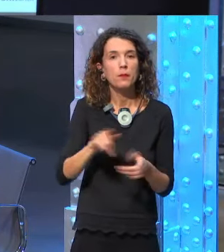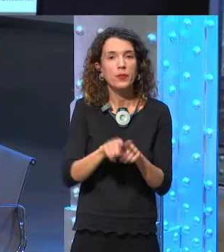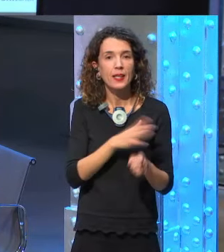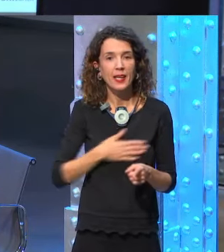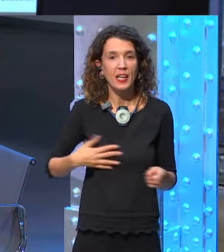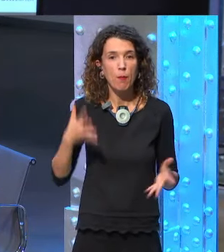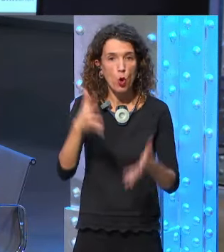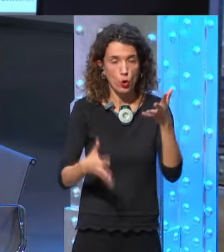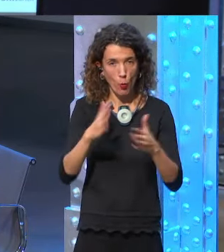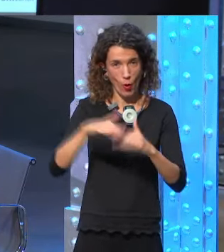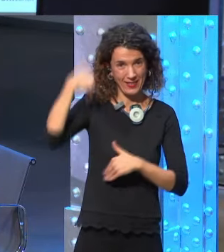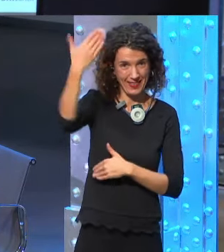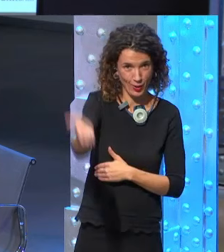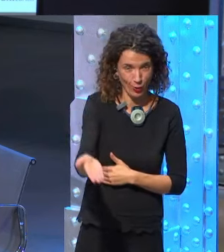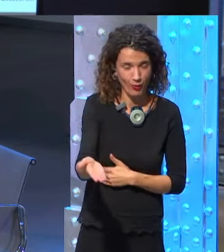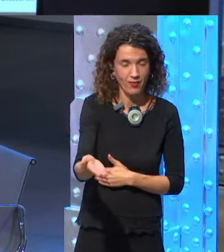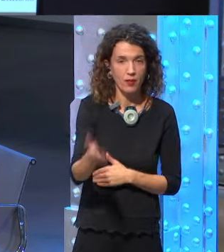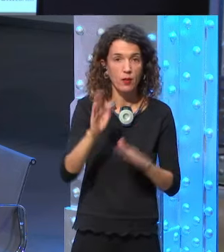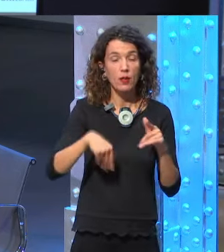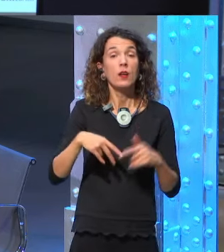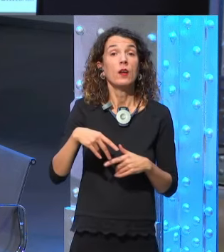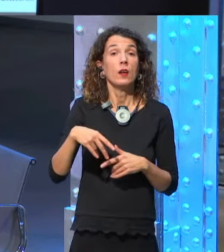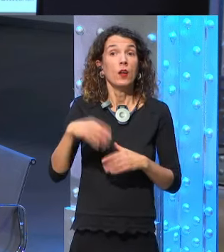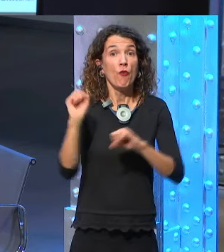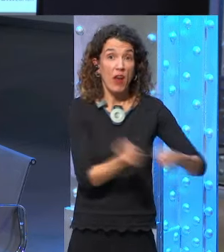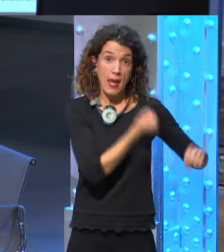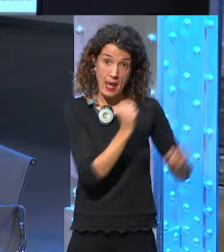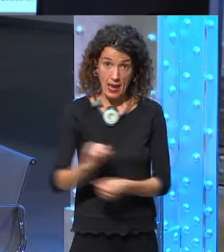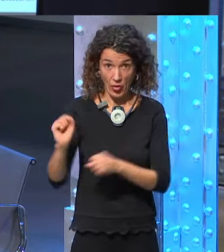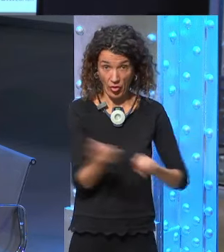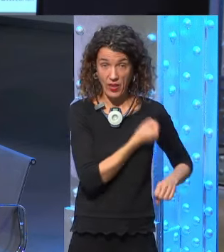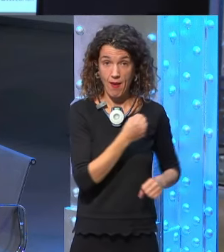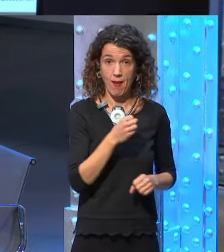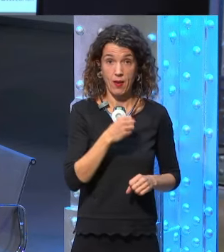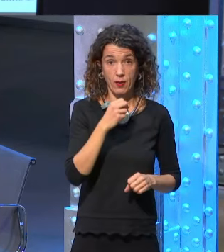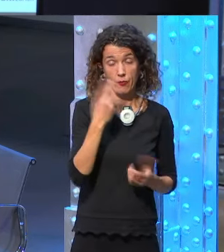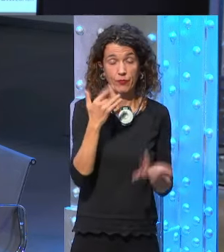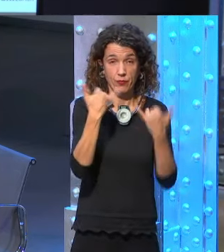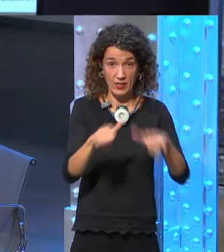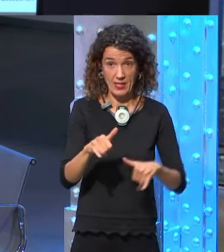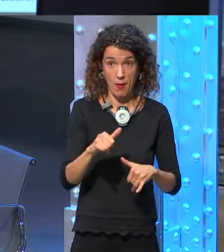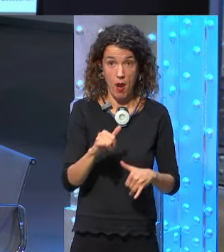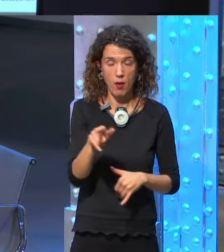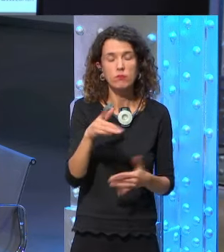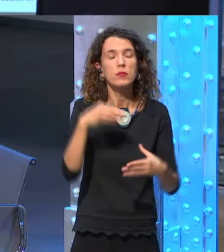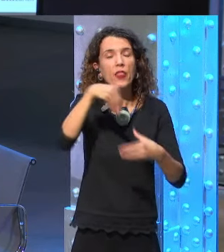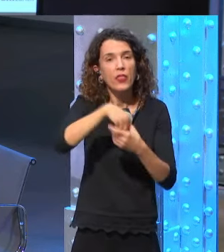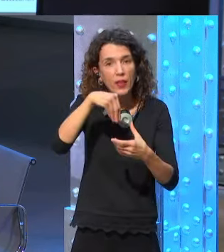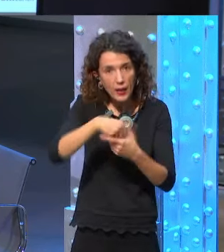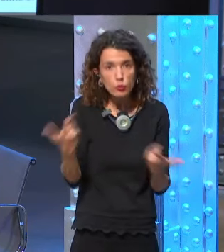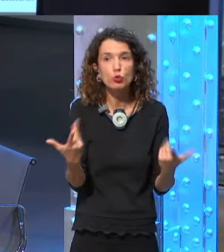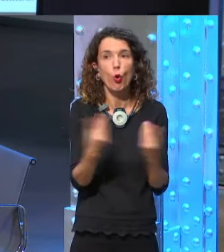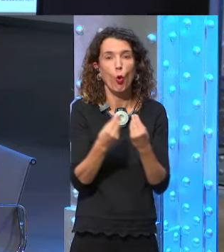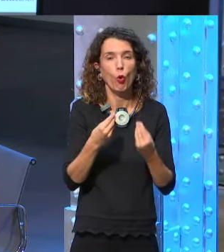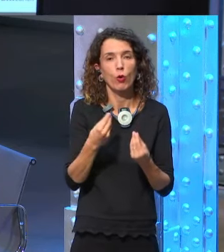Biennale in Venice, and here we brought the robot in the shipping container to the